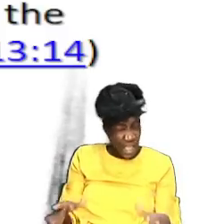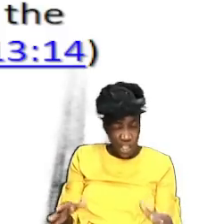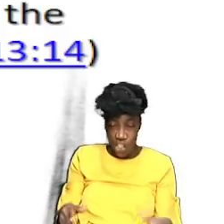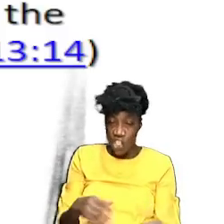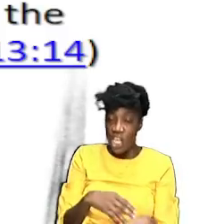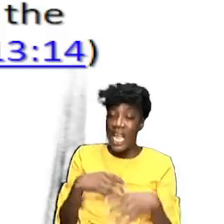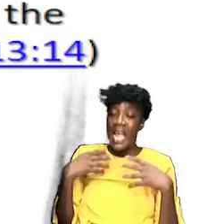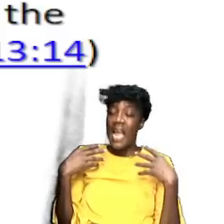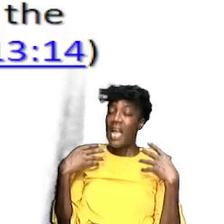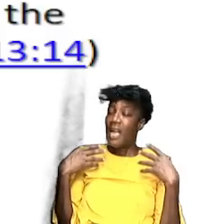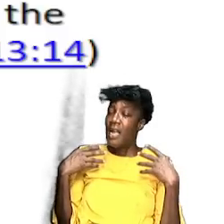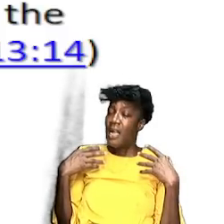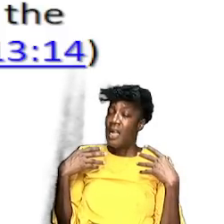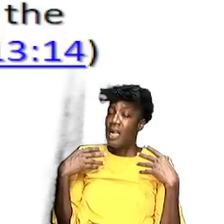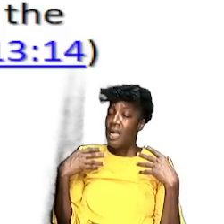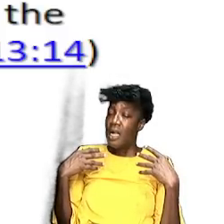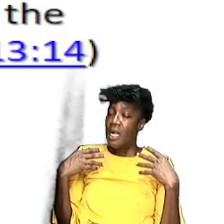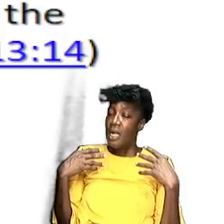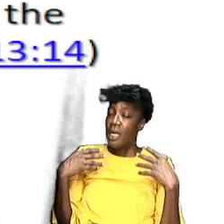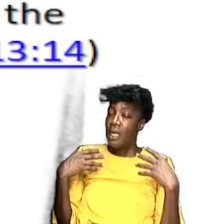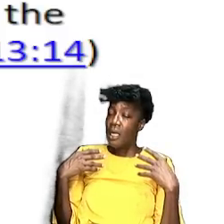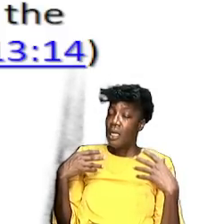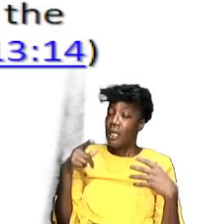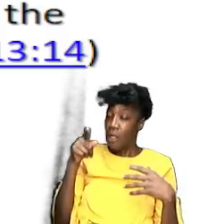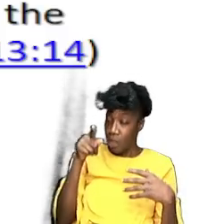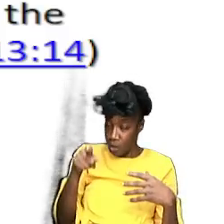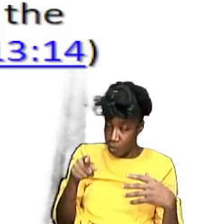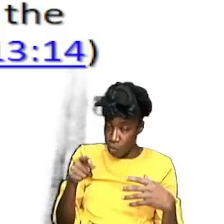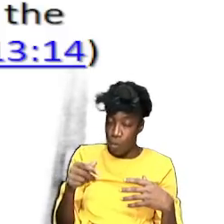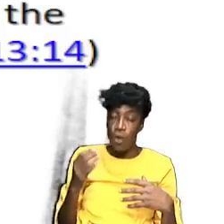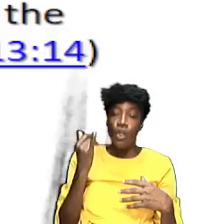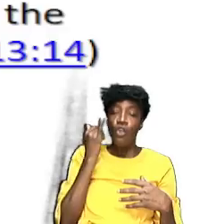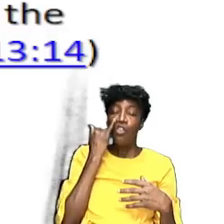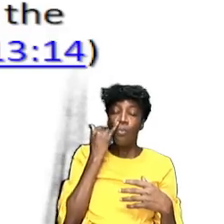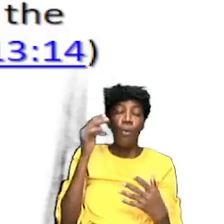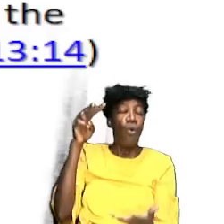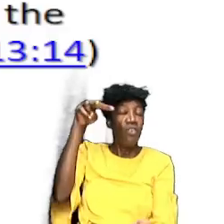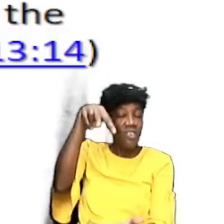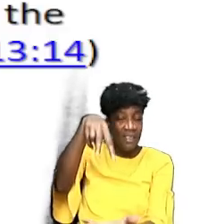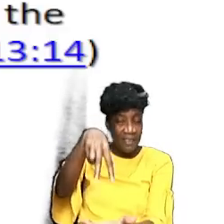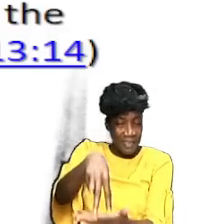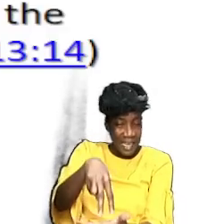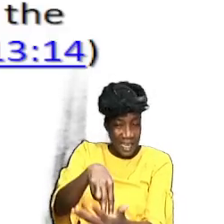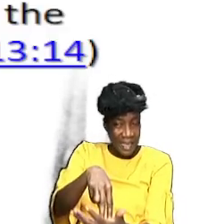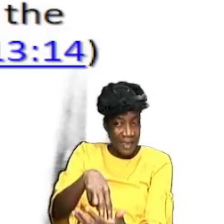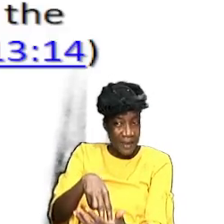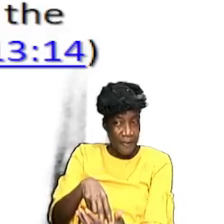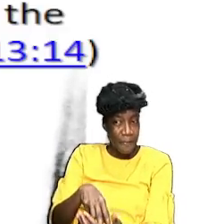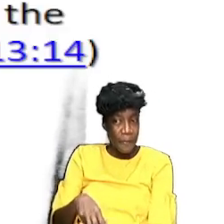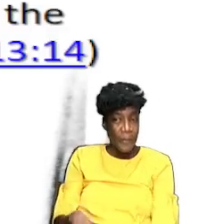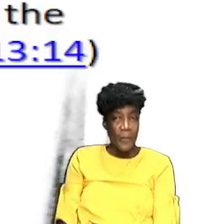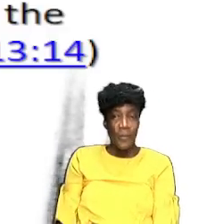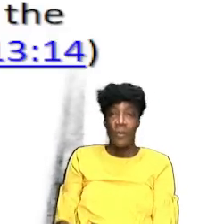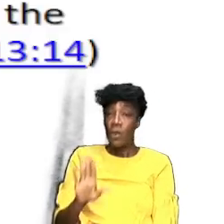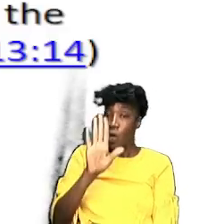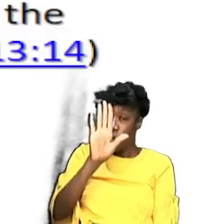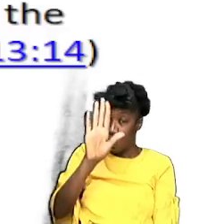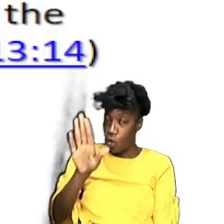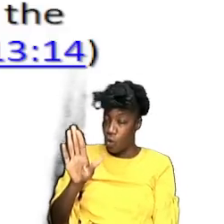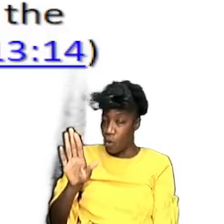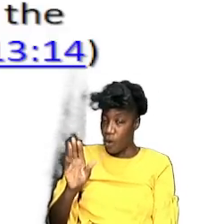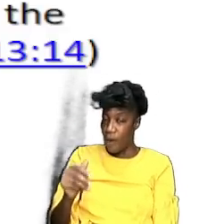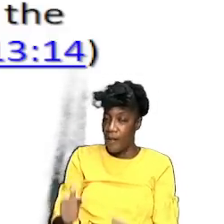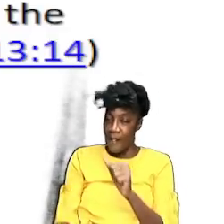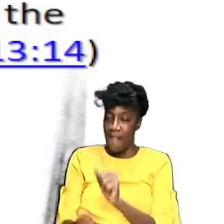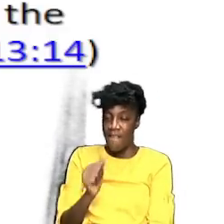has given you, the whole armor of God, you are supposed to stand. And notice your fight is